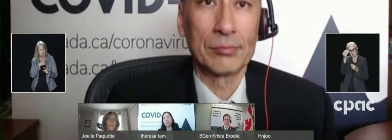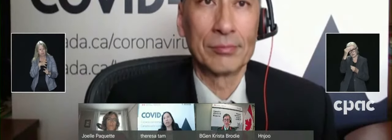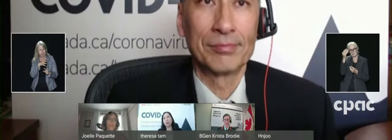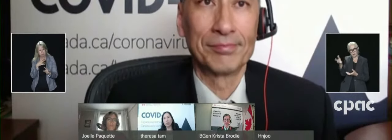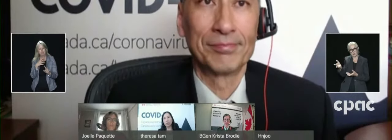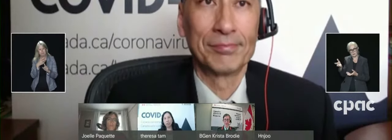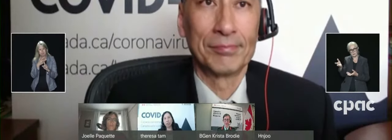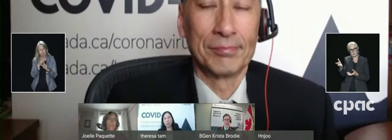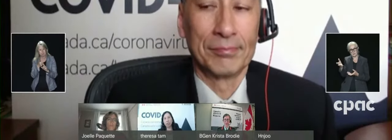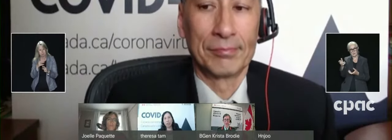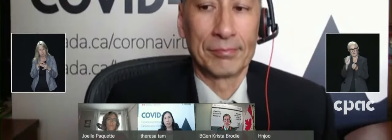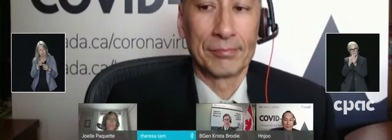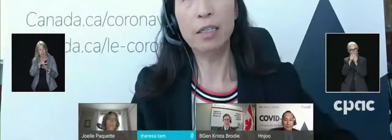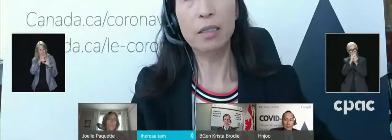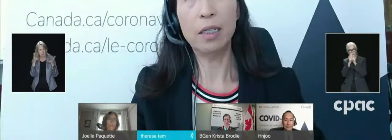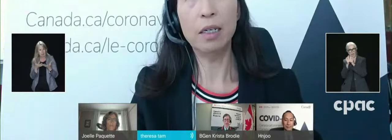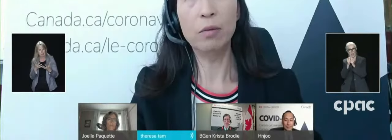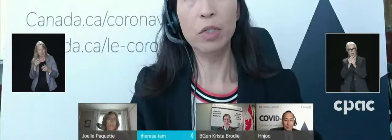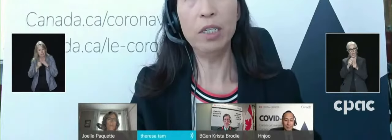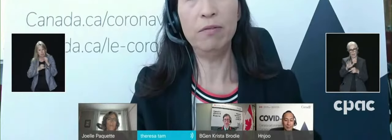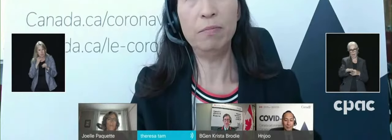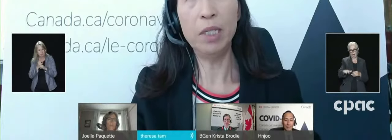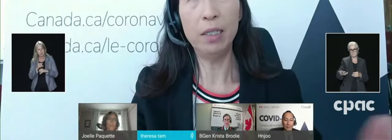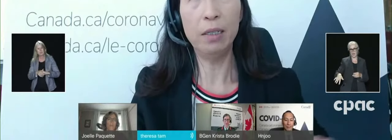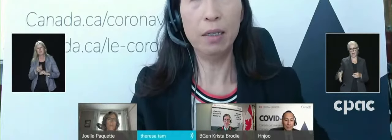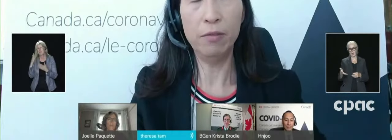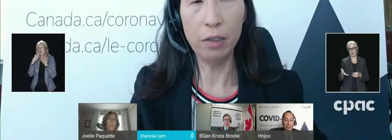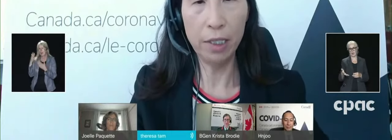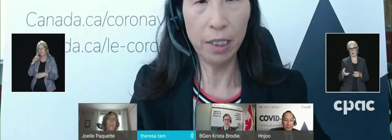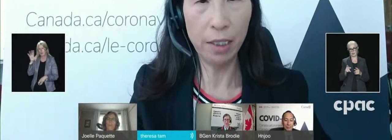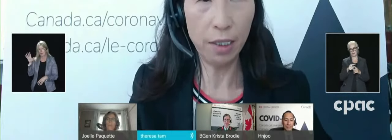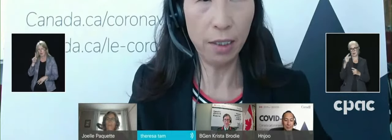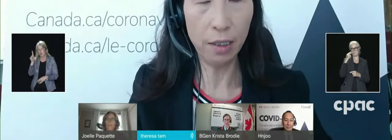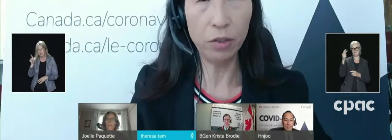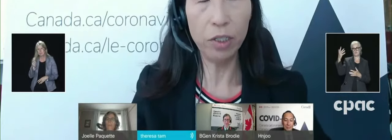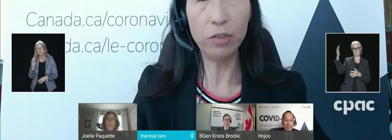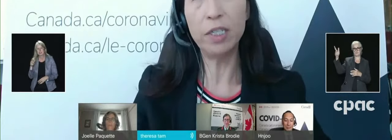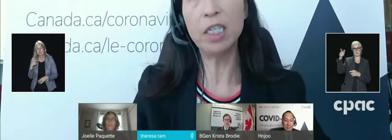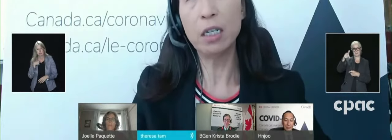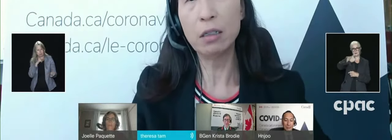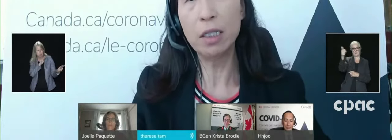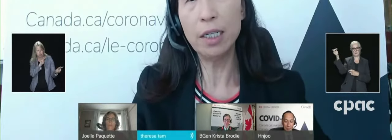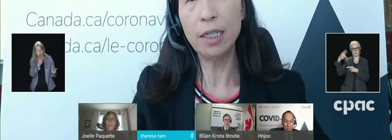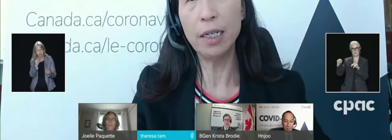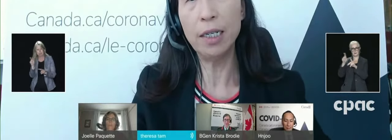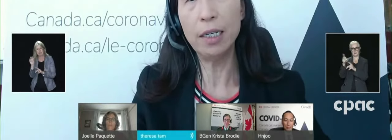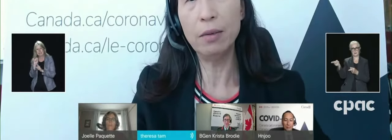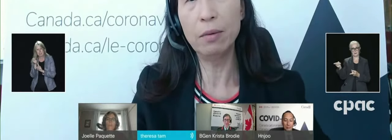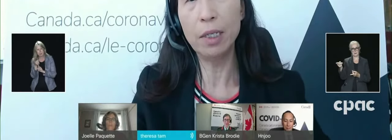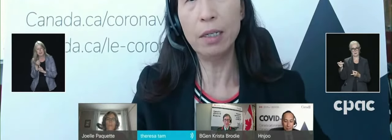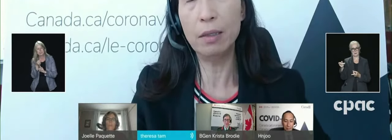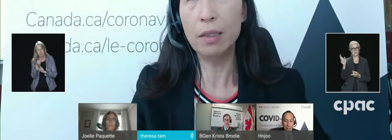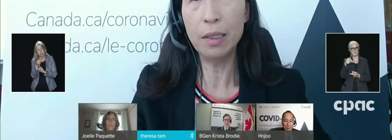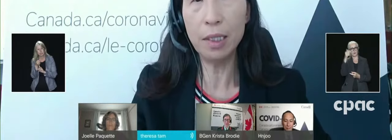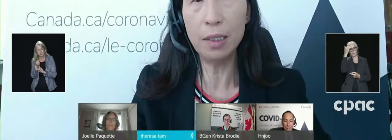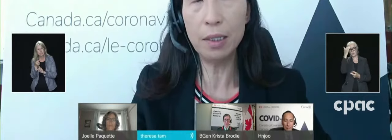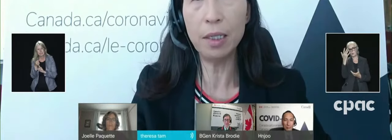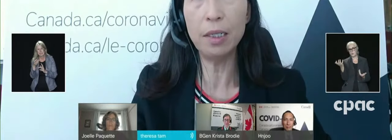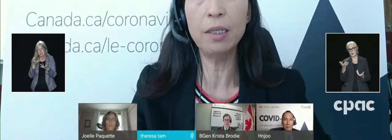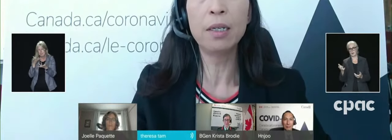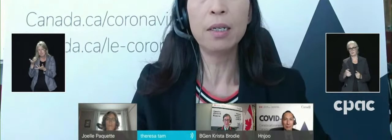Yes, thank you for that question. And we've been following the situation very closely and linking with